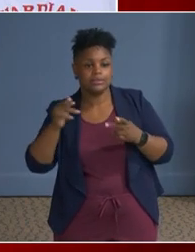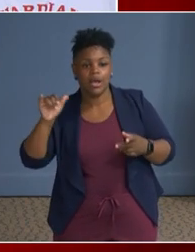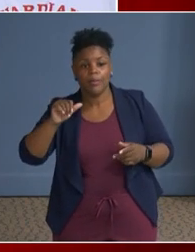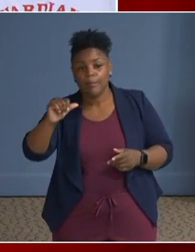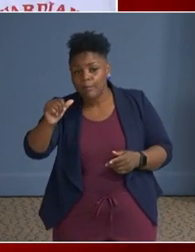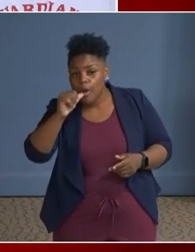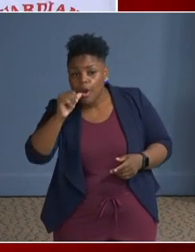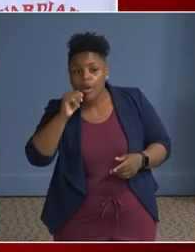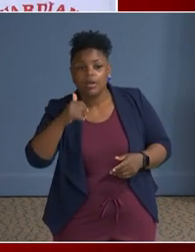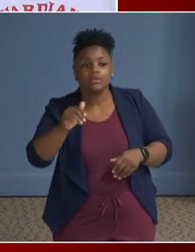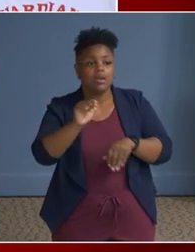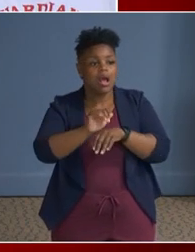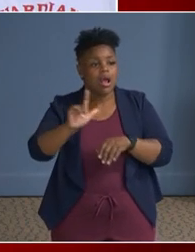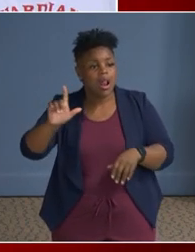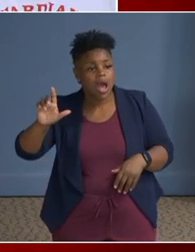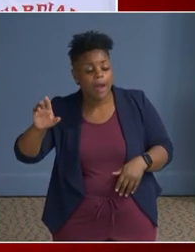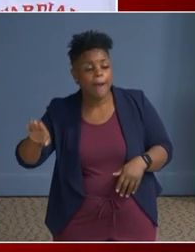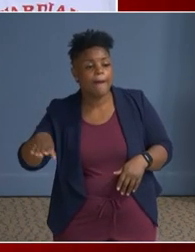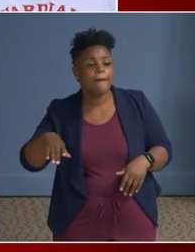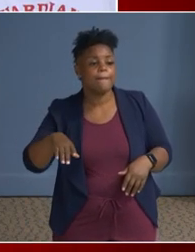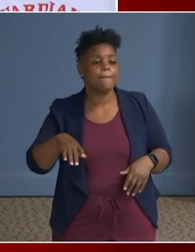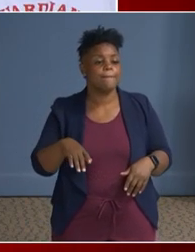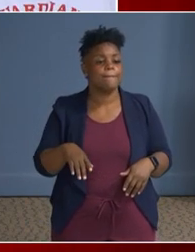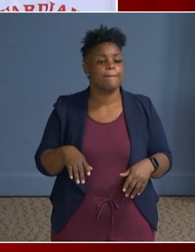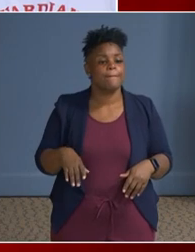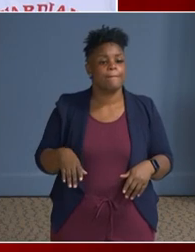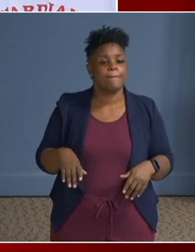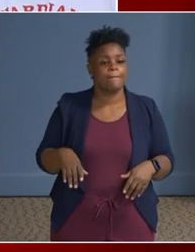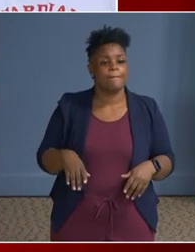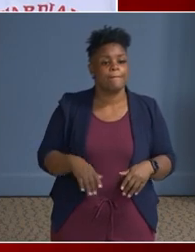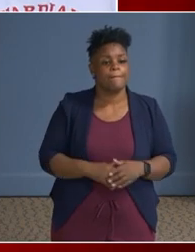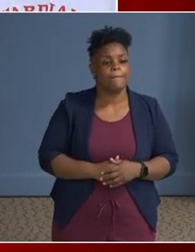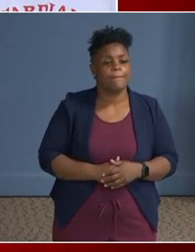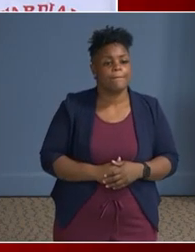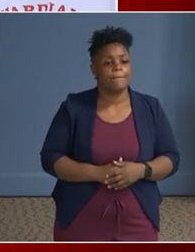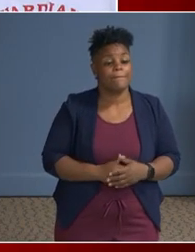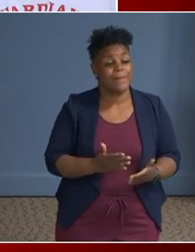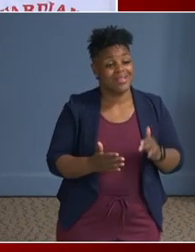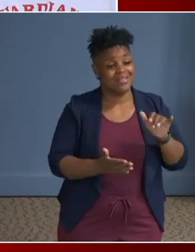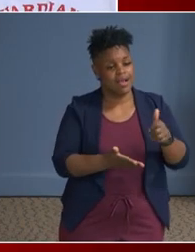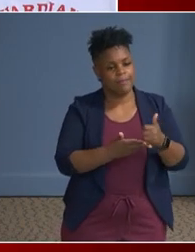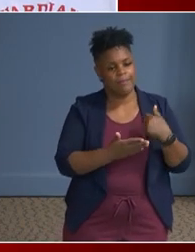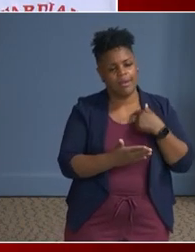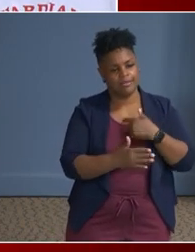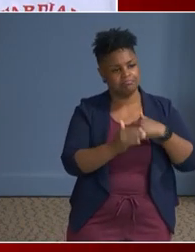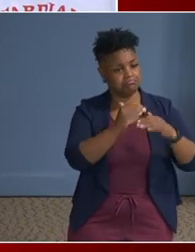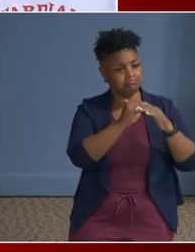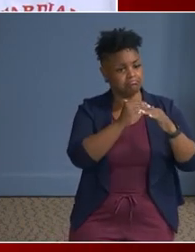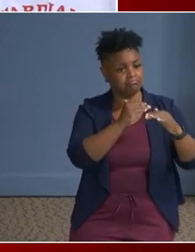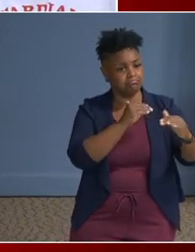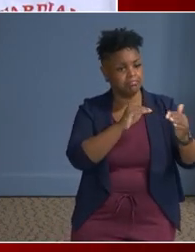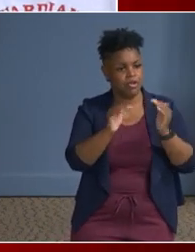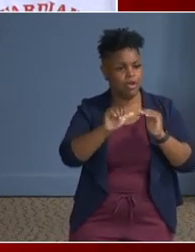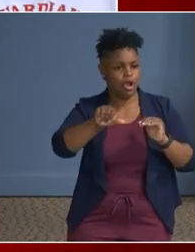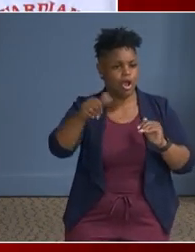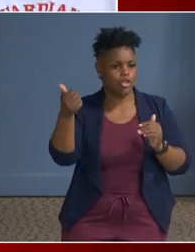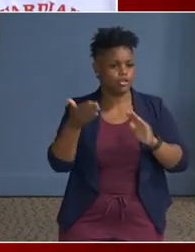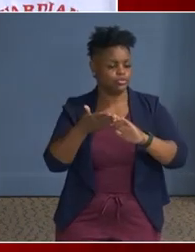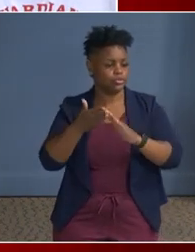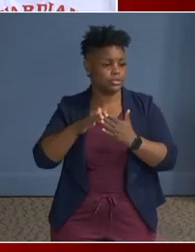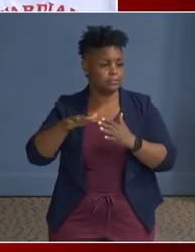up in our data, which may contribute to us being in the posture that we are in versus other communities.